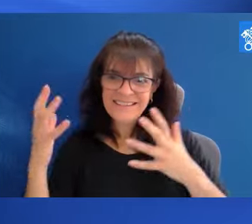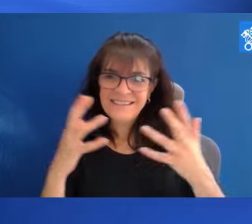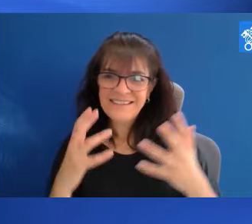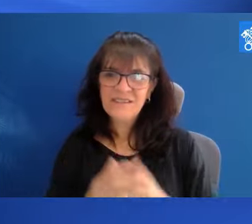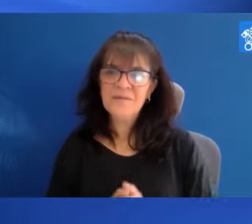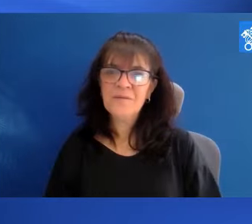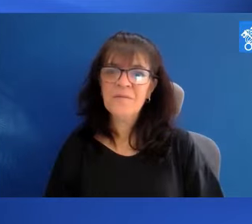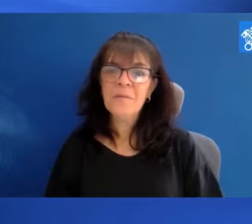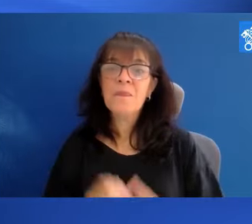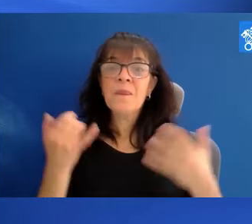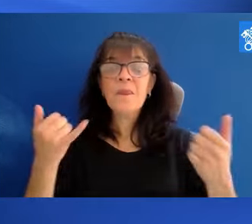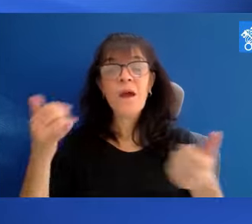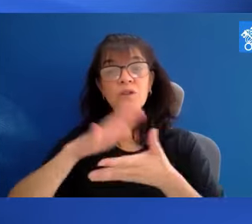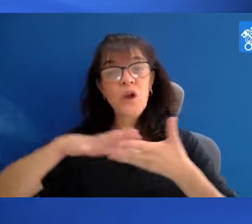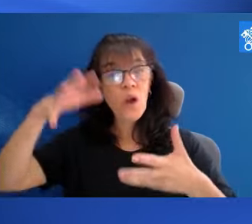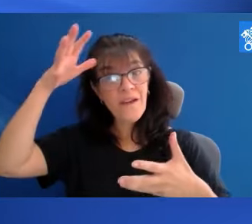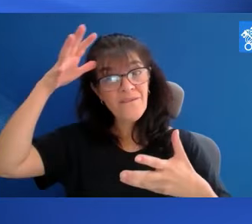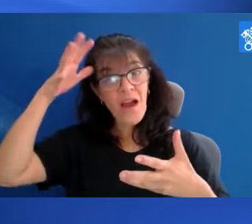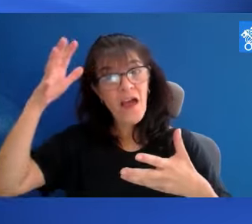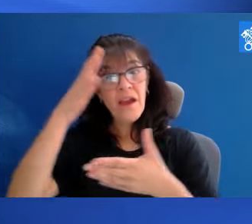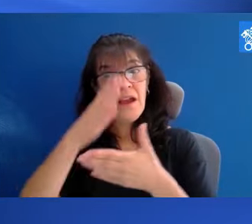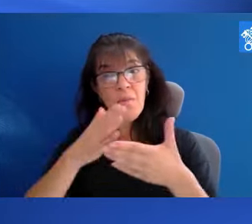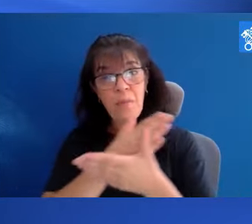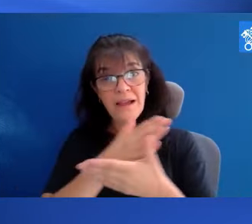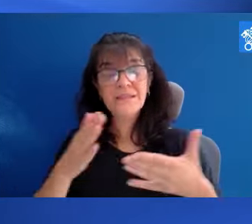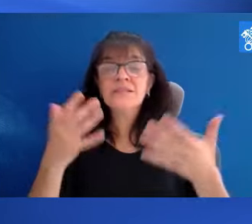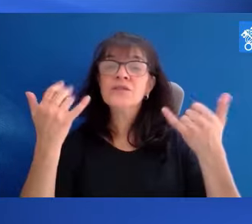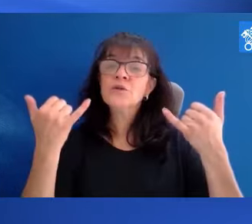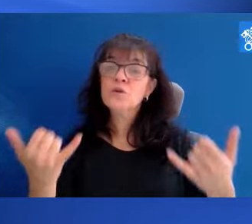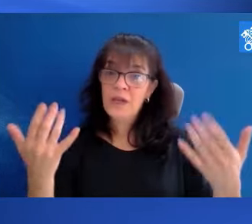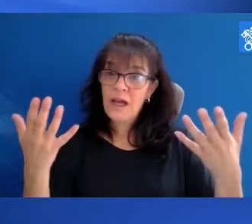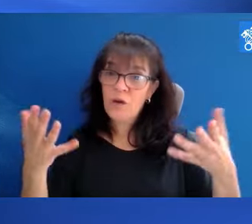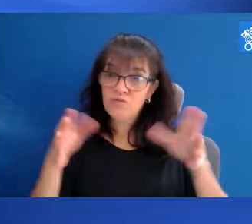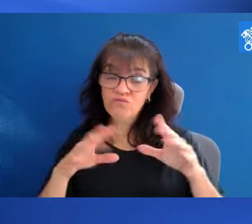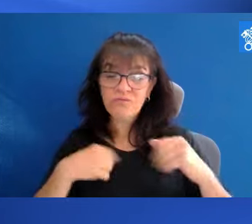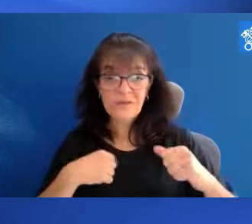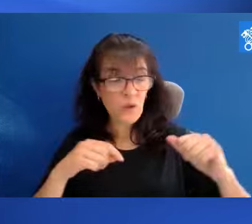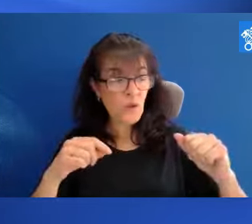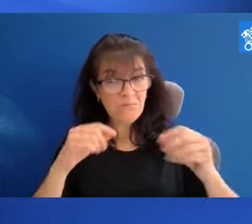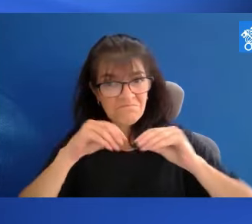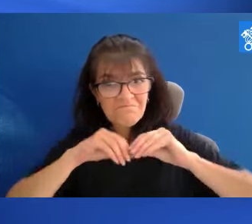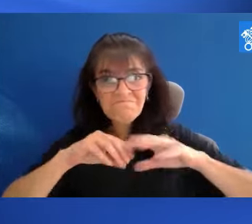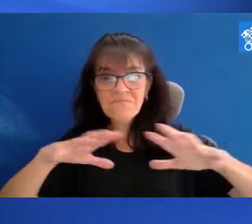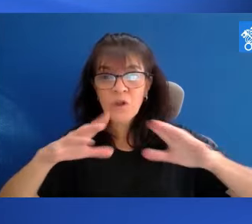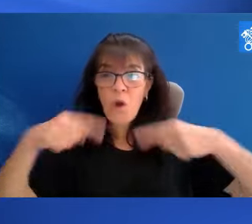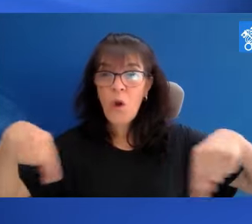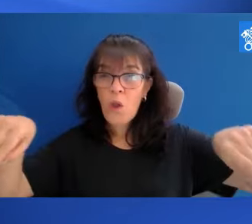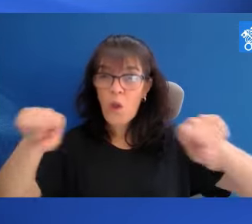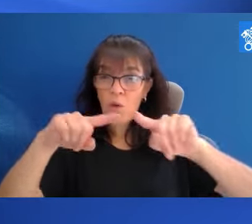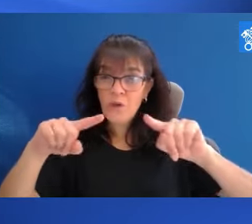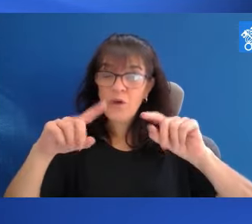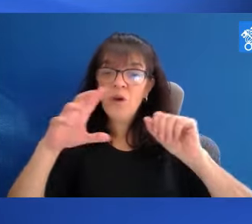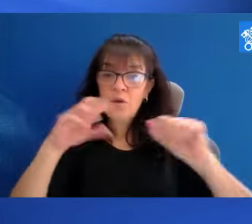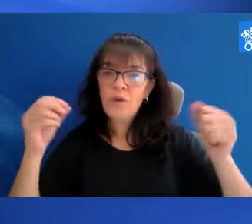So that was the Holy Father's apostolic blessing, and with that blessing, which went out to all of you listening live, we come to an end of this live broadcast of